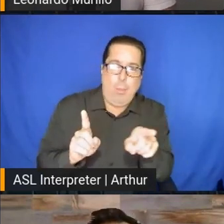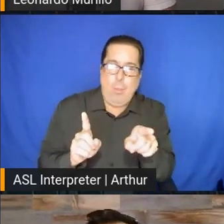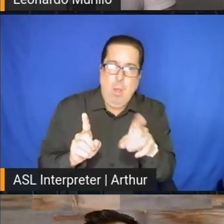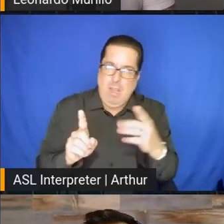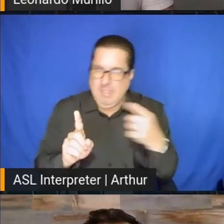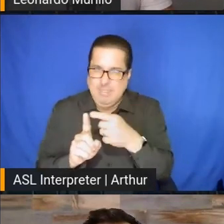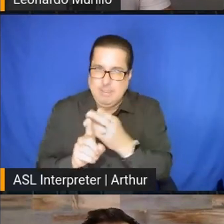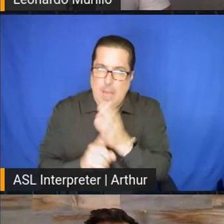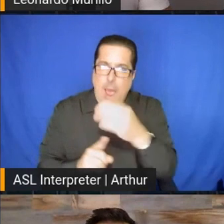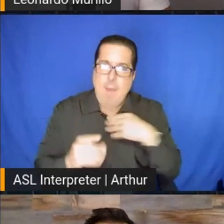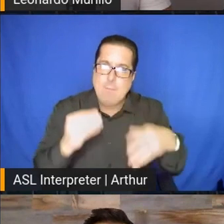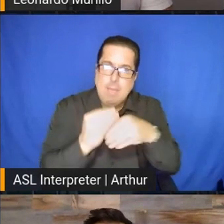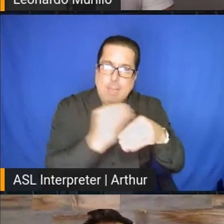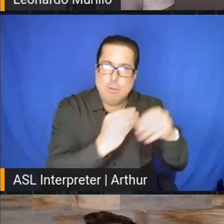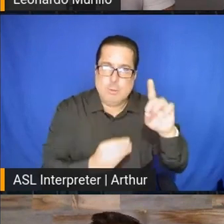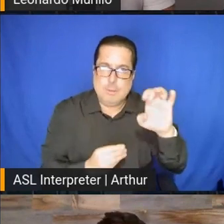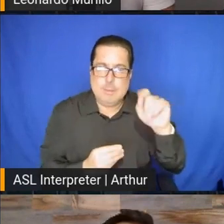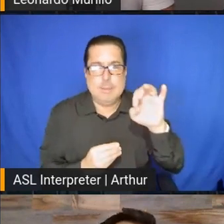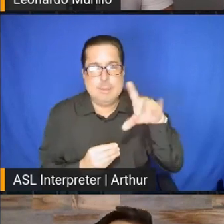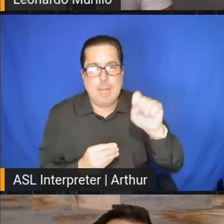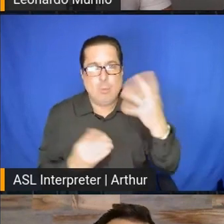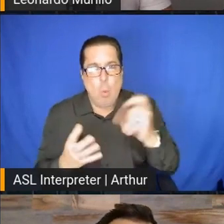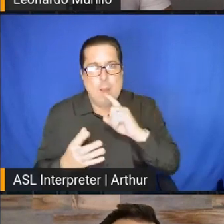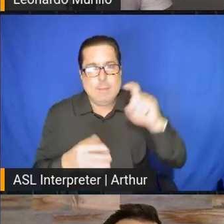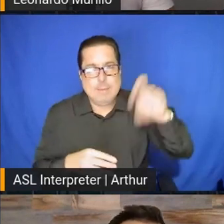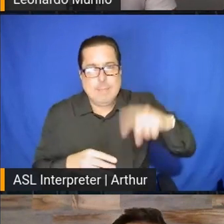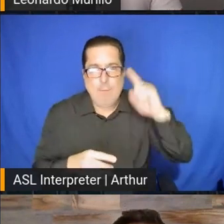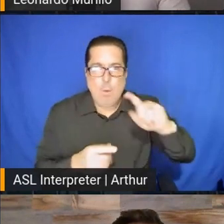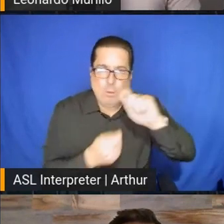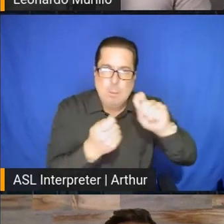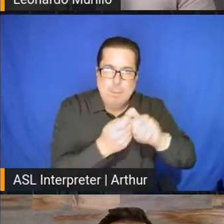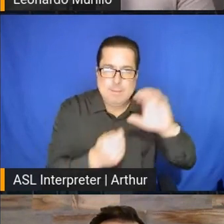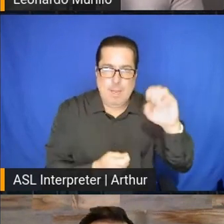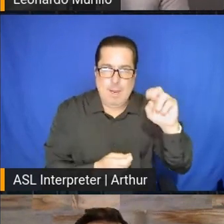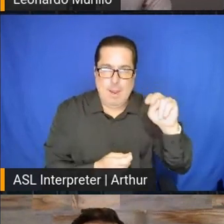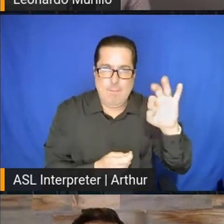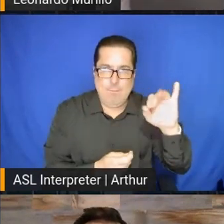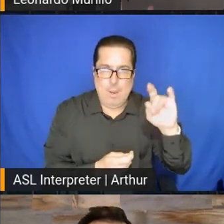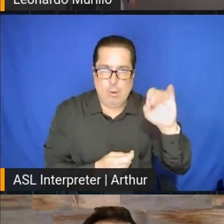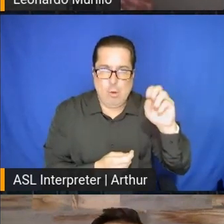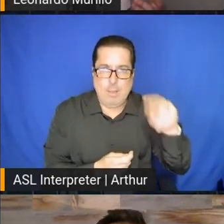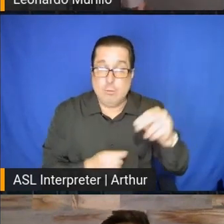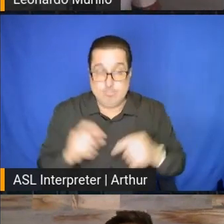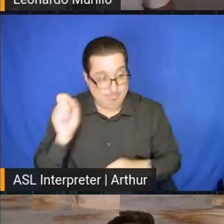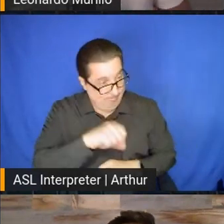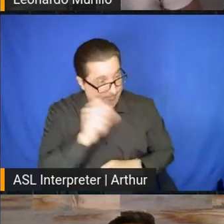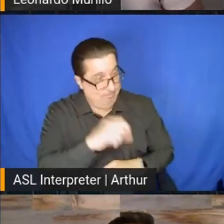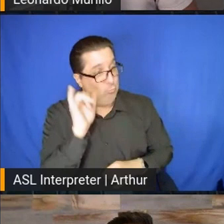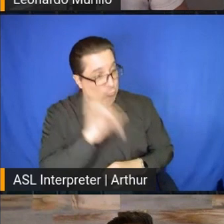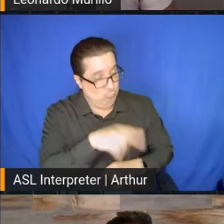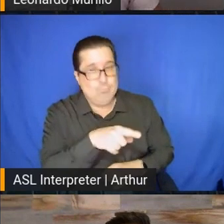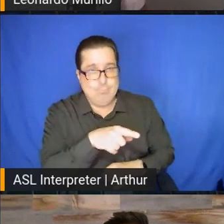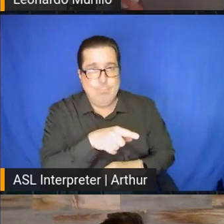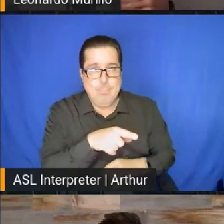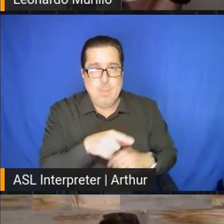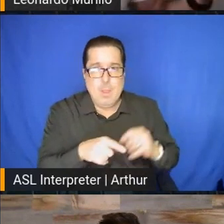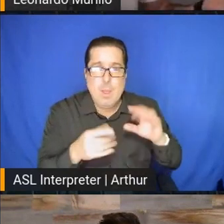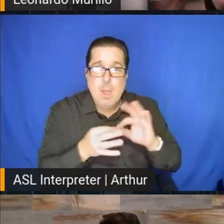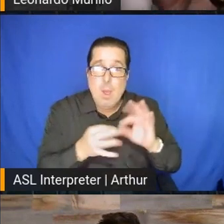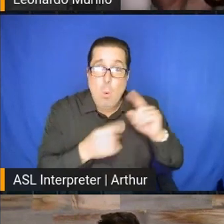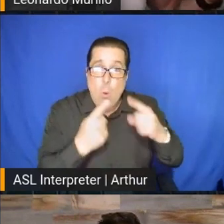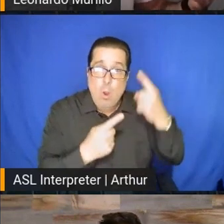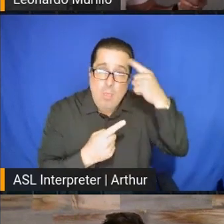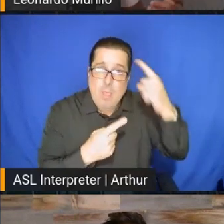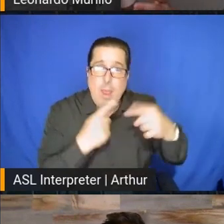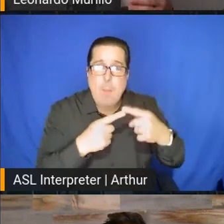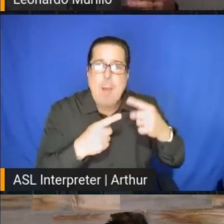on, what is needed for specific configuration. Exactly. For sure. And when you think about